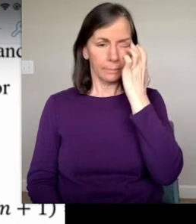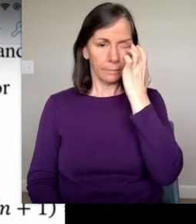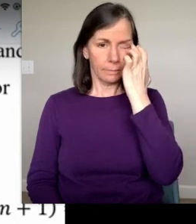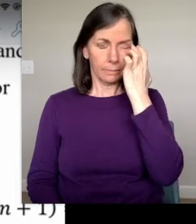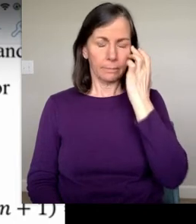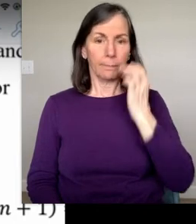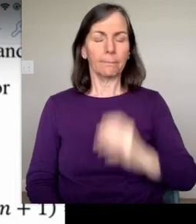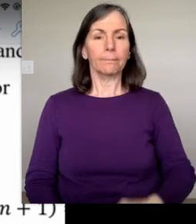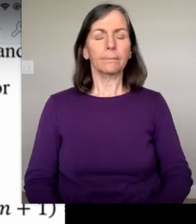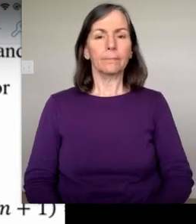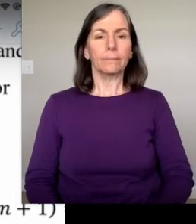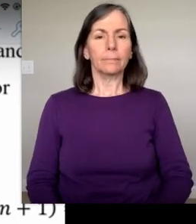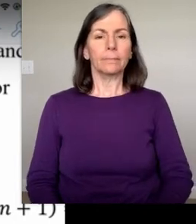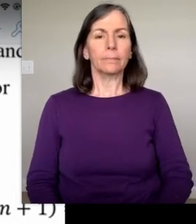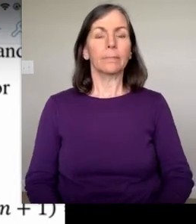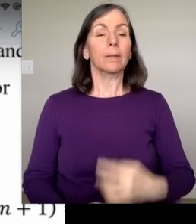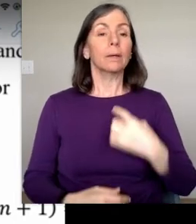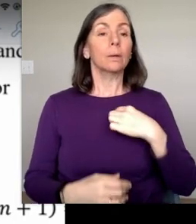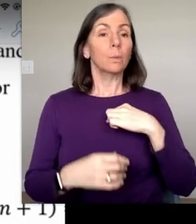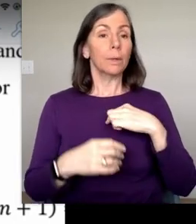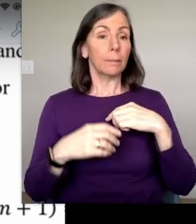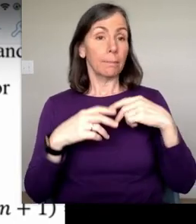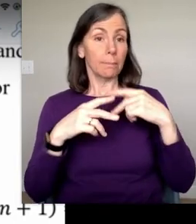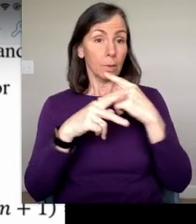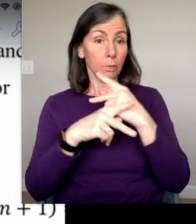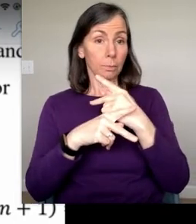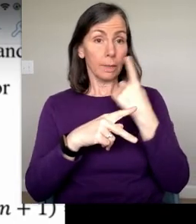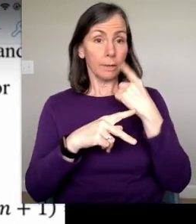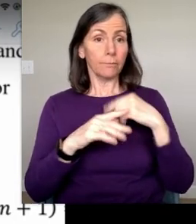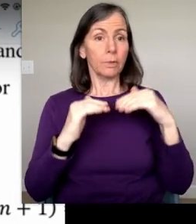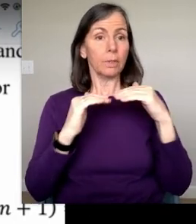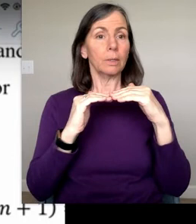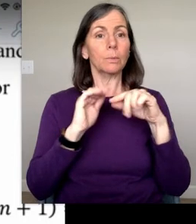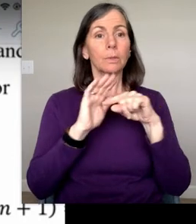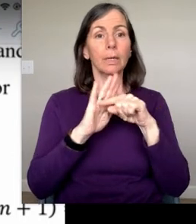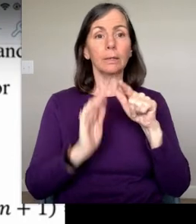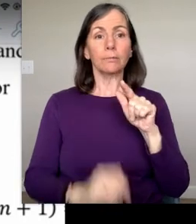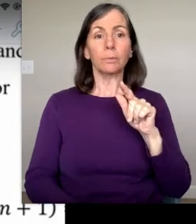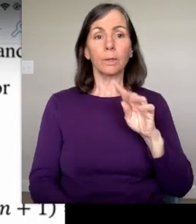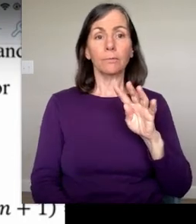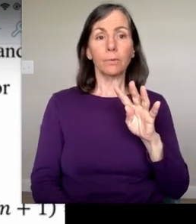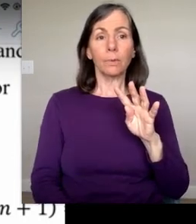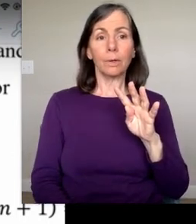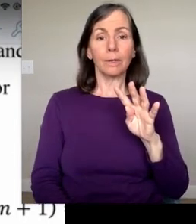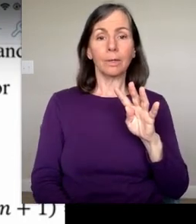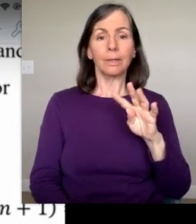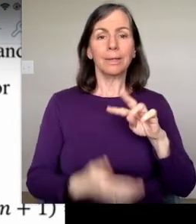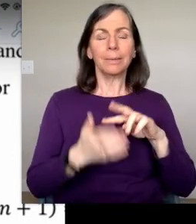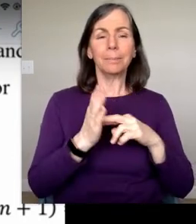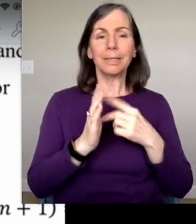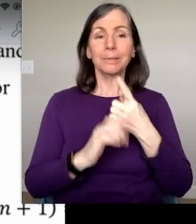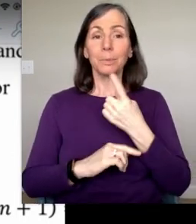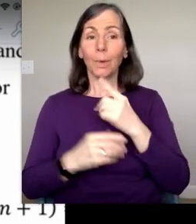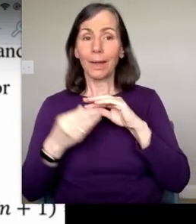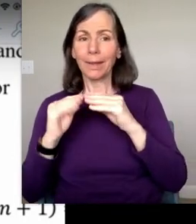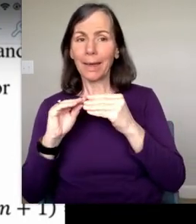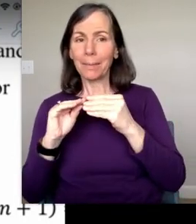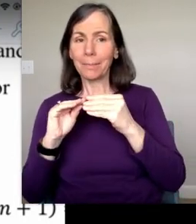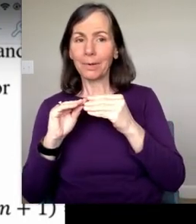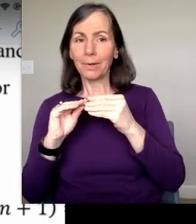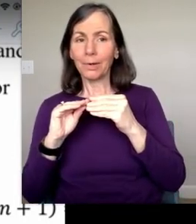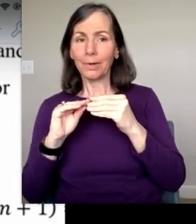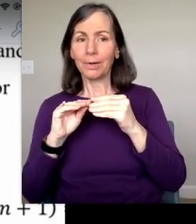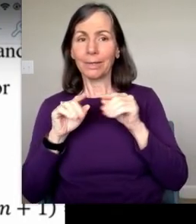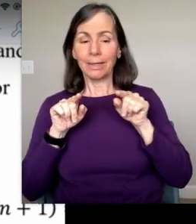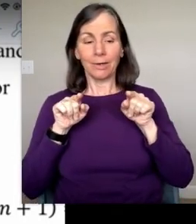Because we multiply to negative 24, one of our factors will be positive, and one of them is going